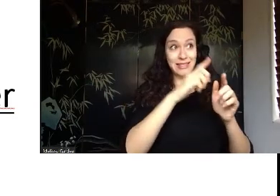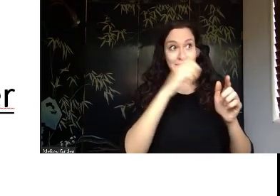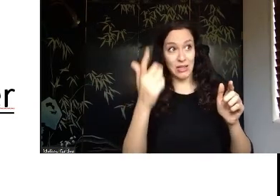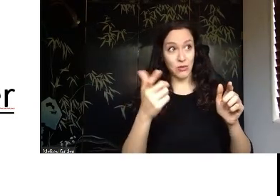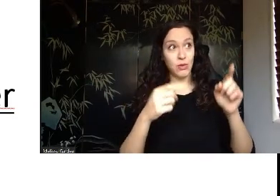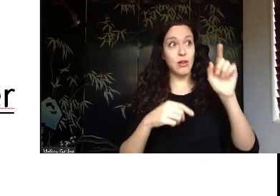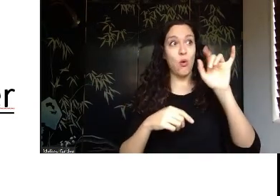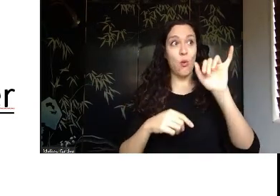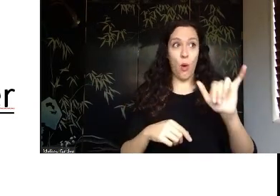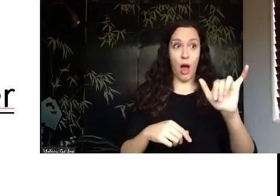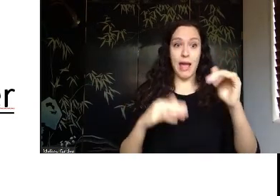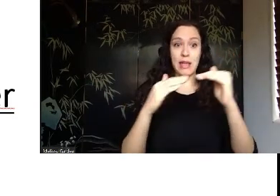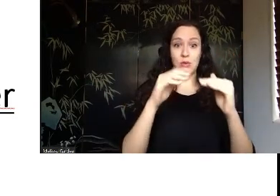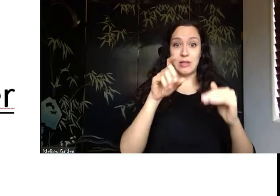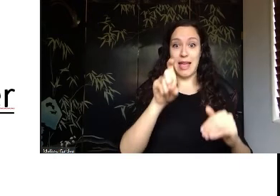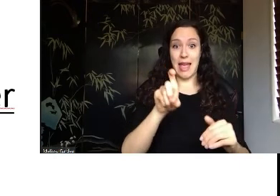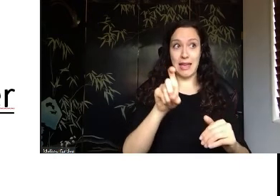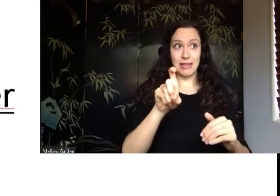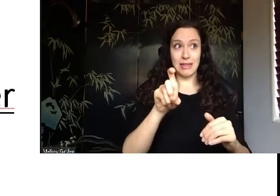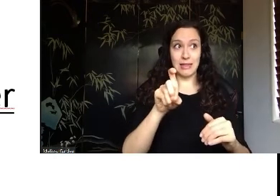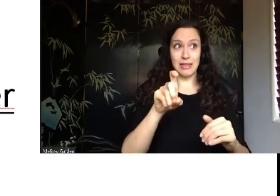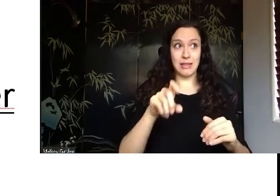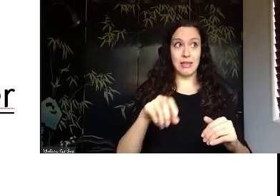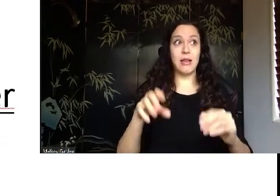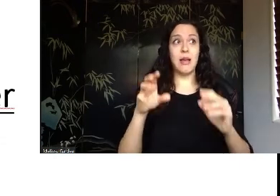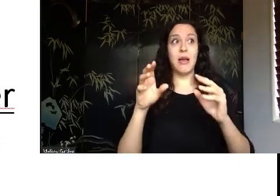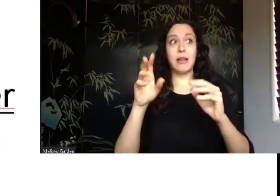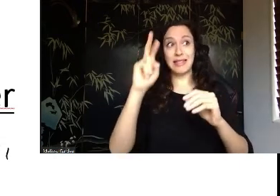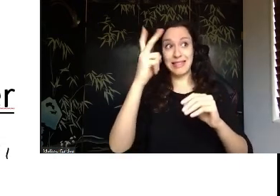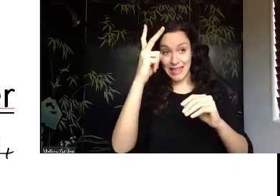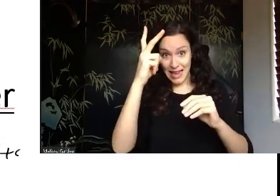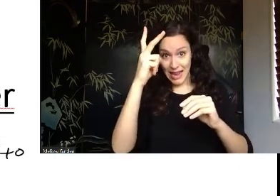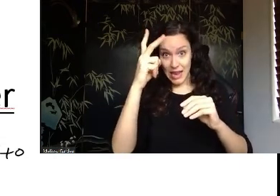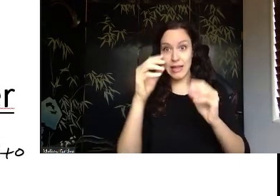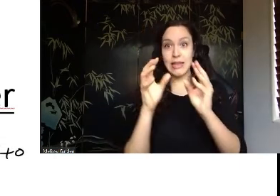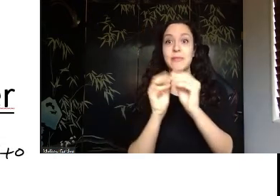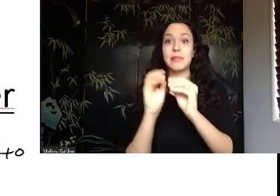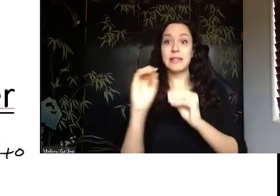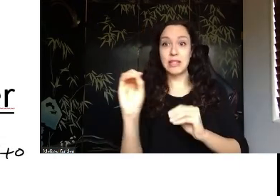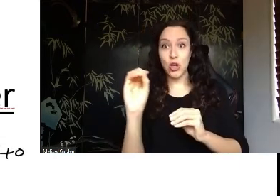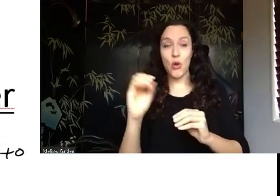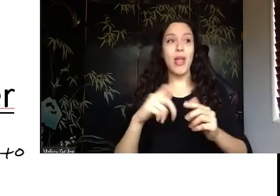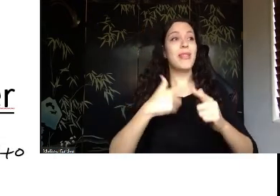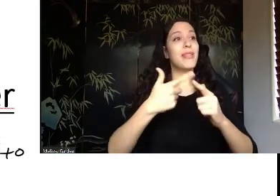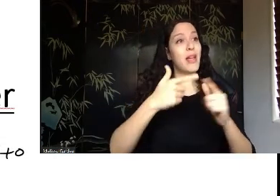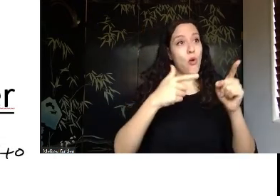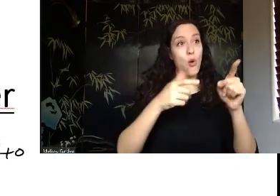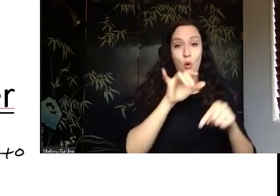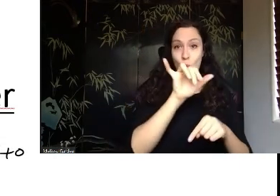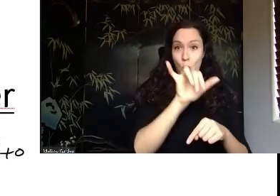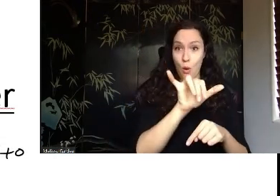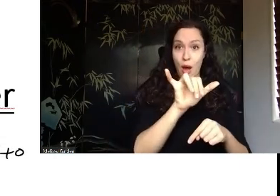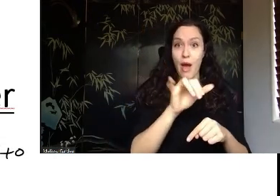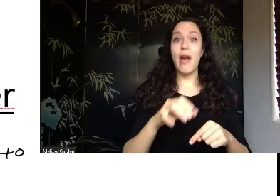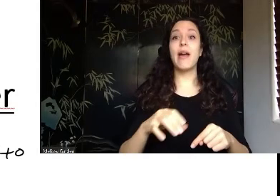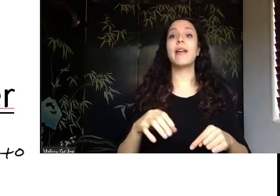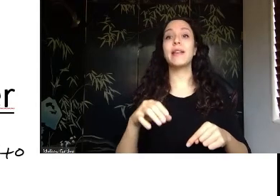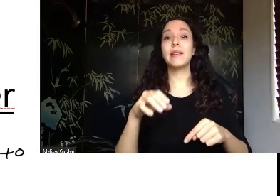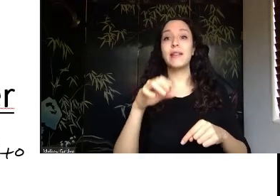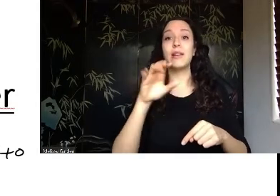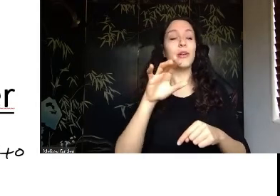plus 0. And then y equals x cubed plus 0. They all have a 0 right there because